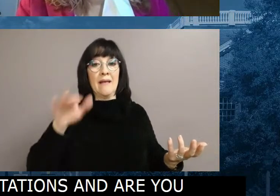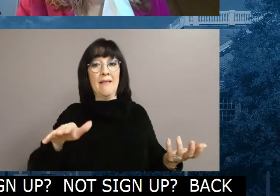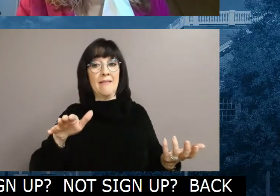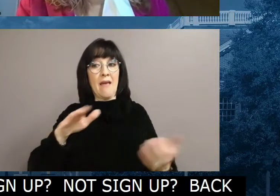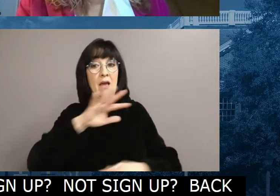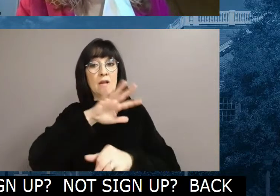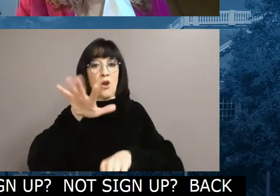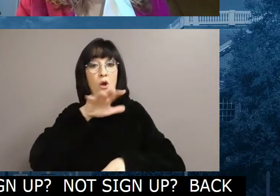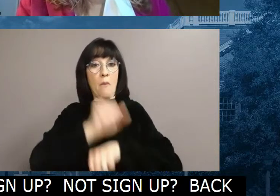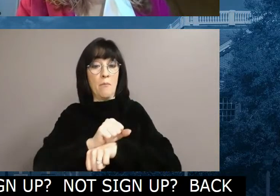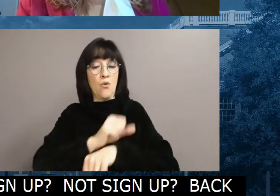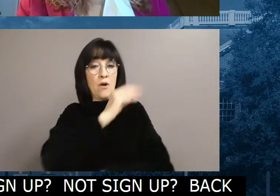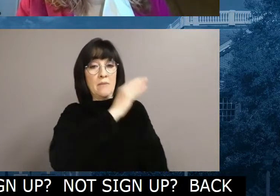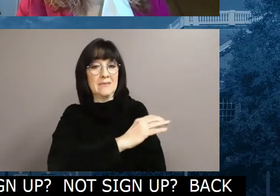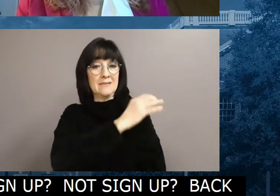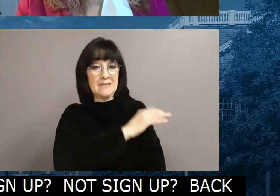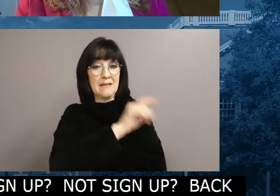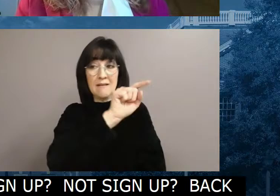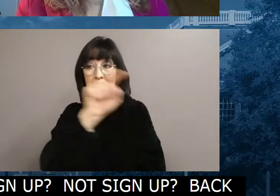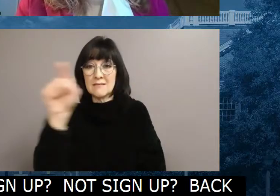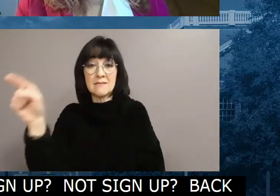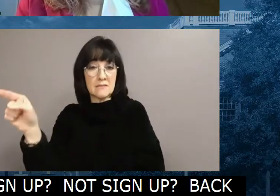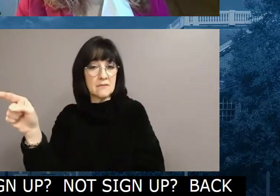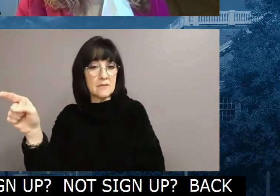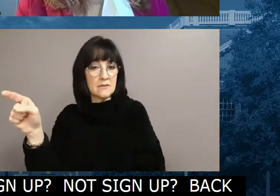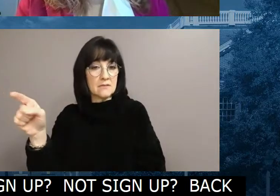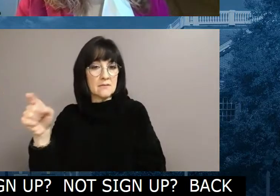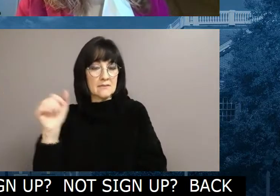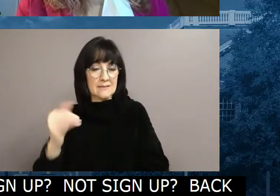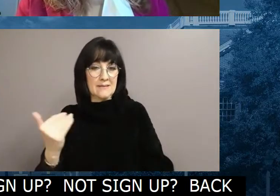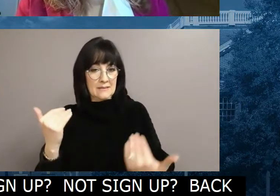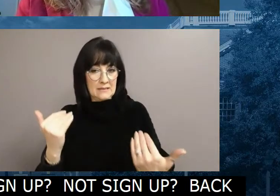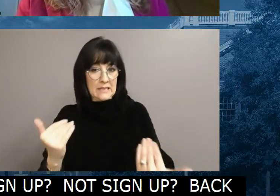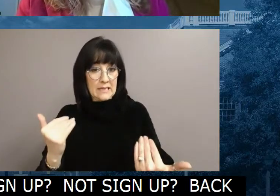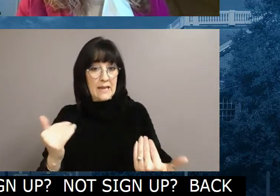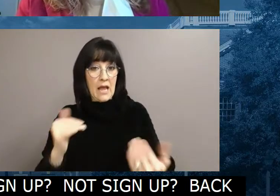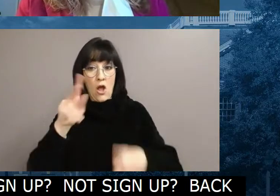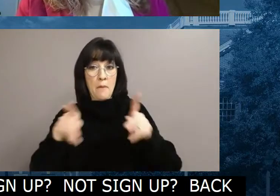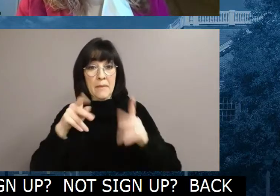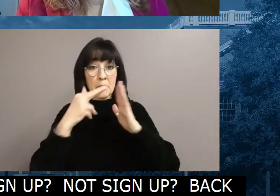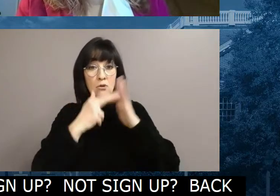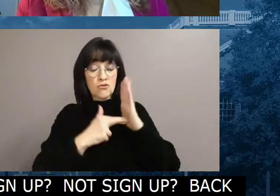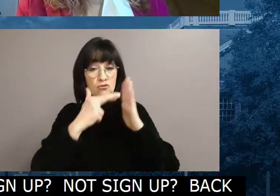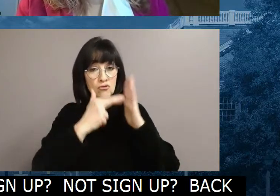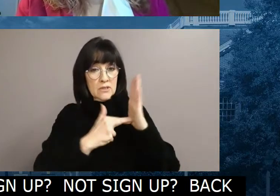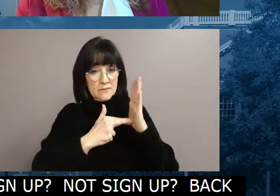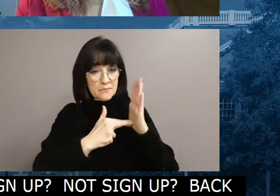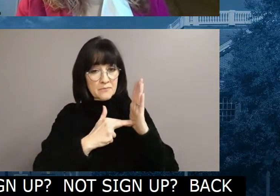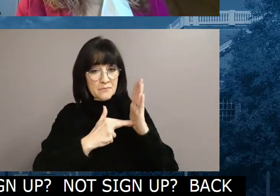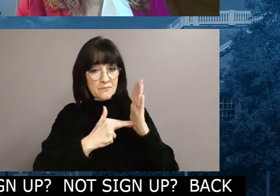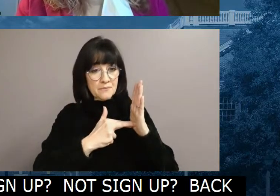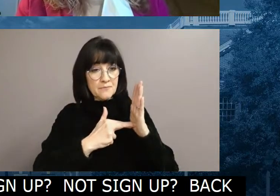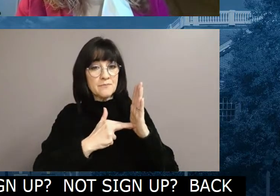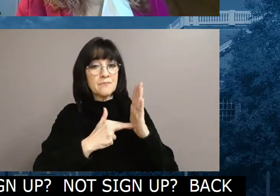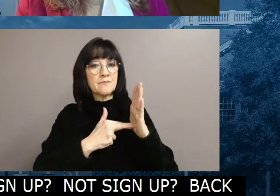now it takes several hours or a day or two, and you have to send out